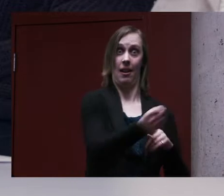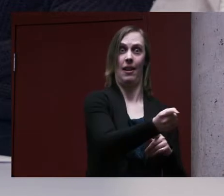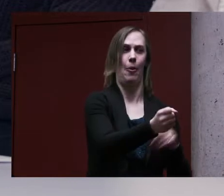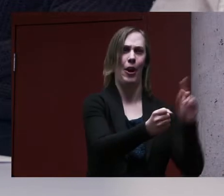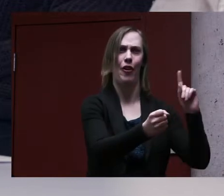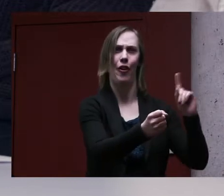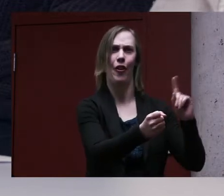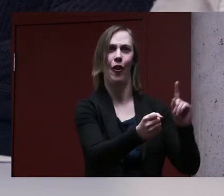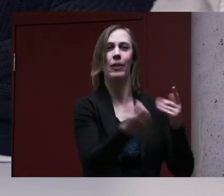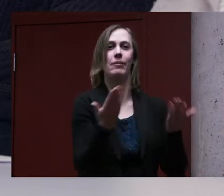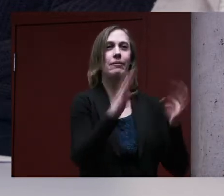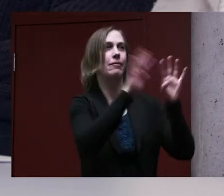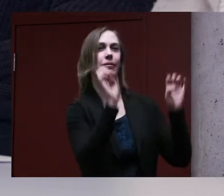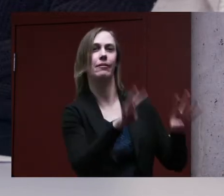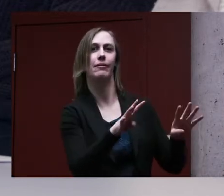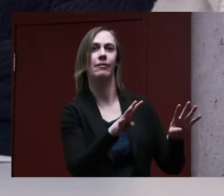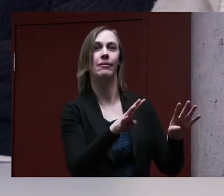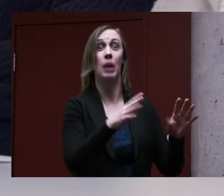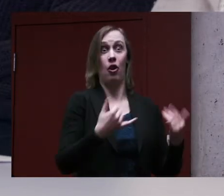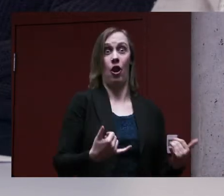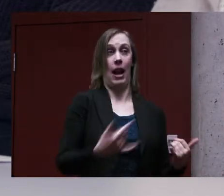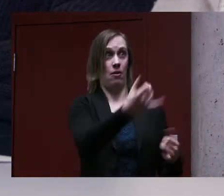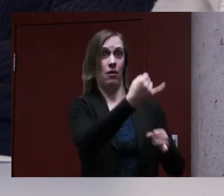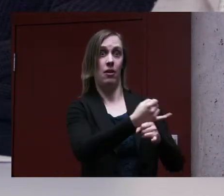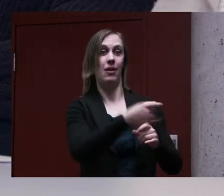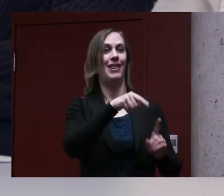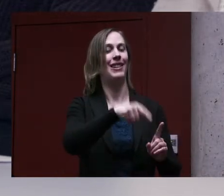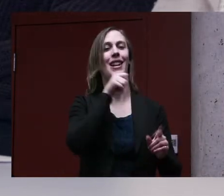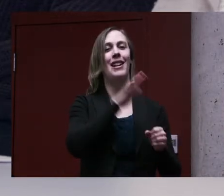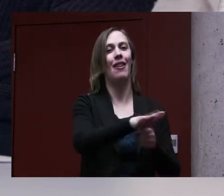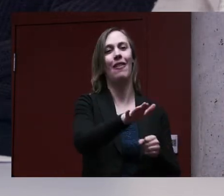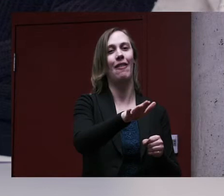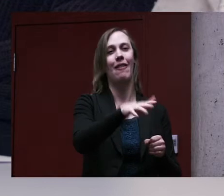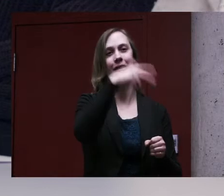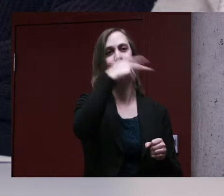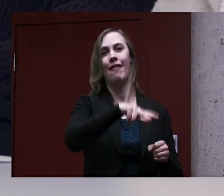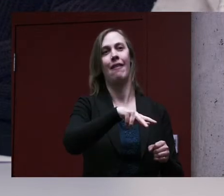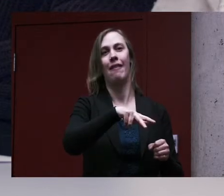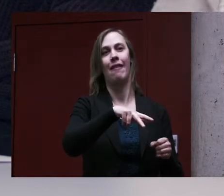And in the meantime, they're in inadequate and inappropriate settings.